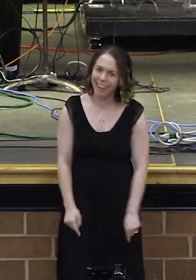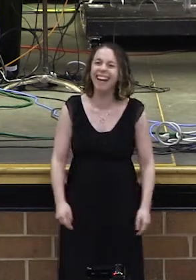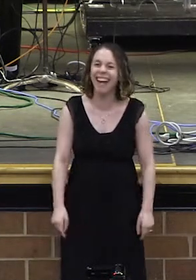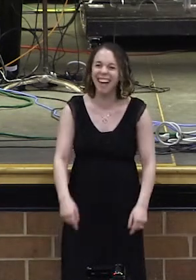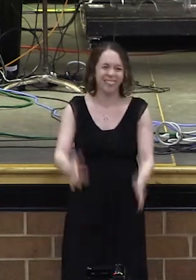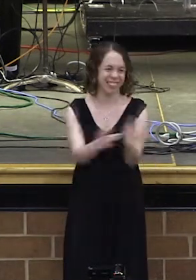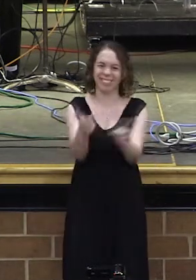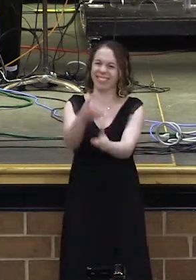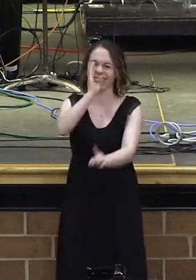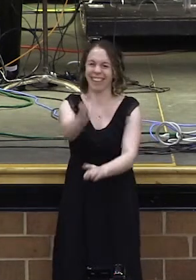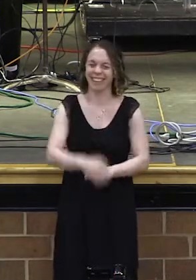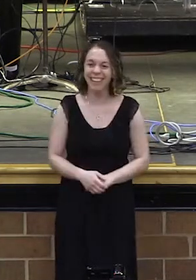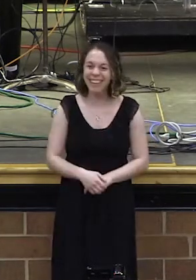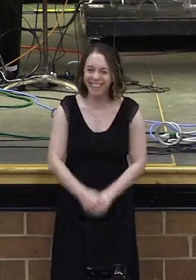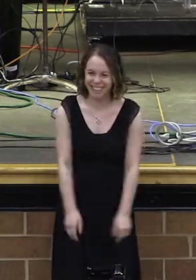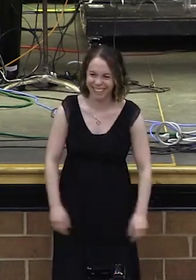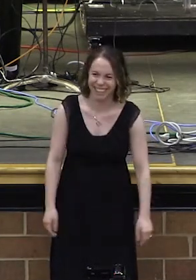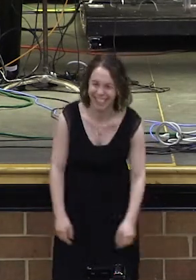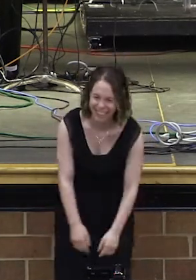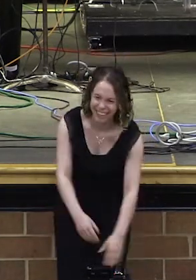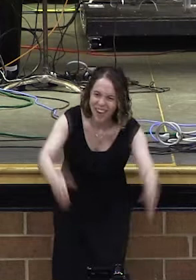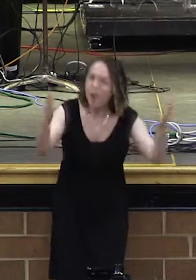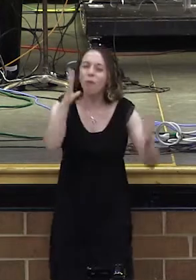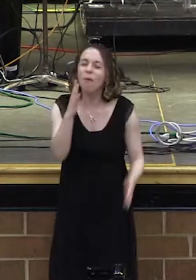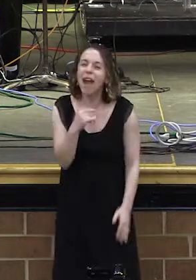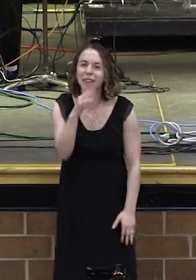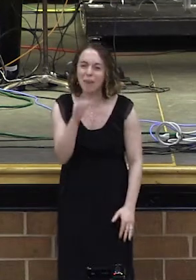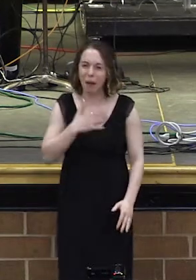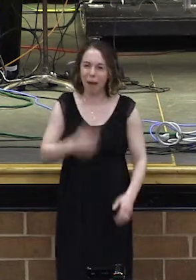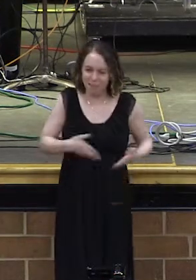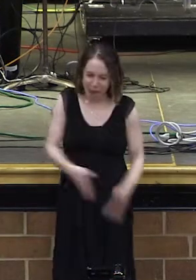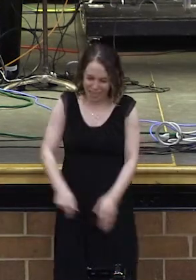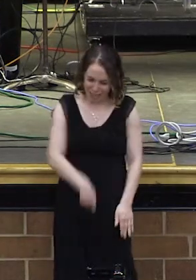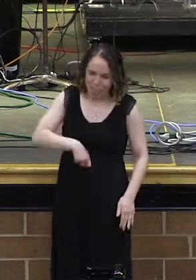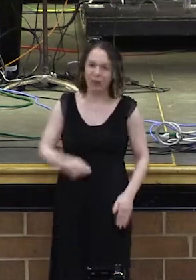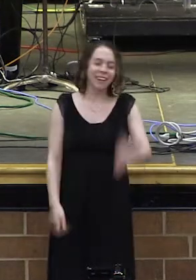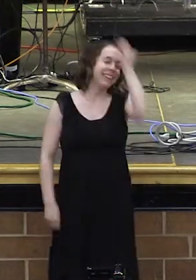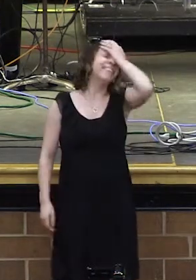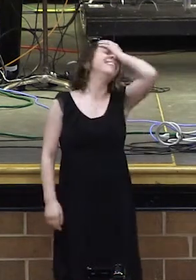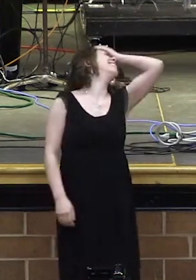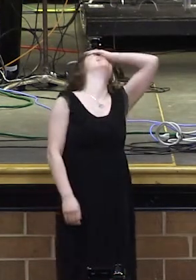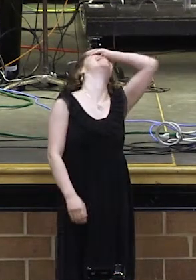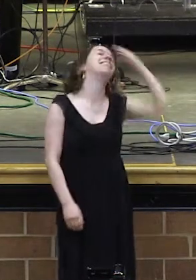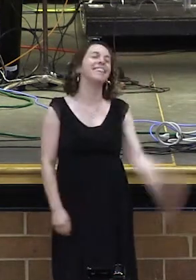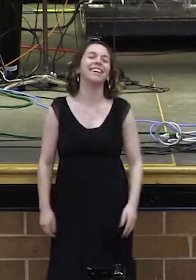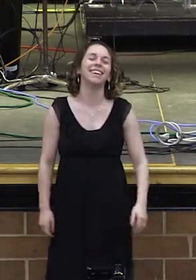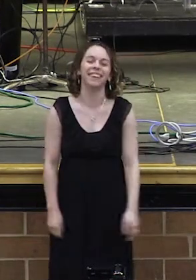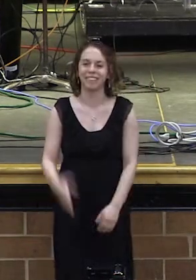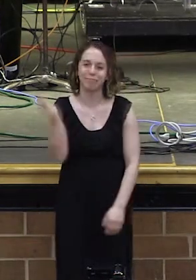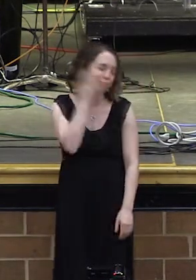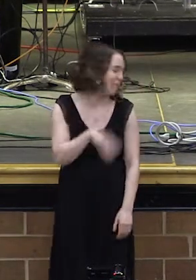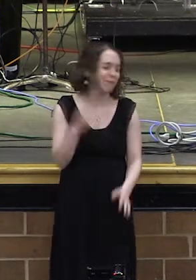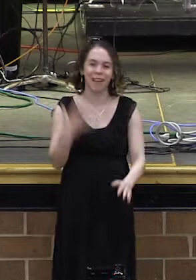like that Jesus if your zipper down he comes why am I talking about this let me read what it says I'm God down in bunnytail bad